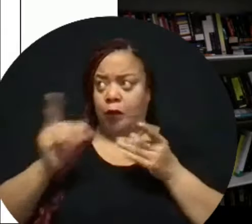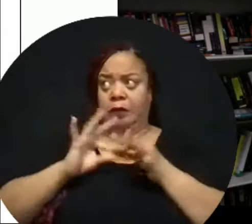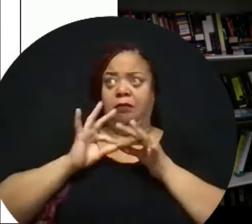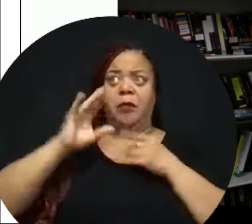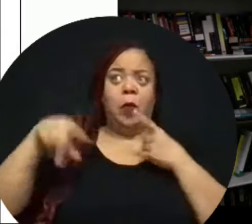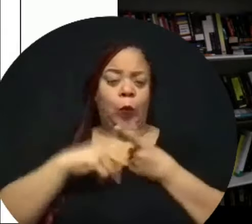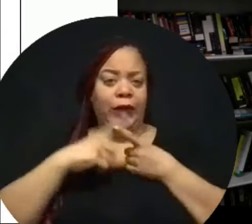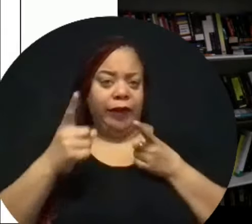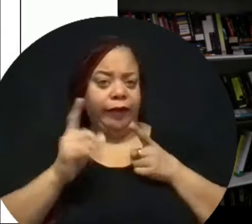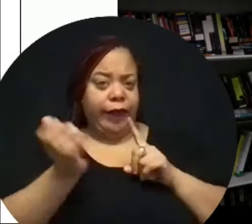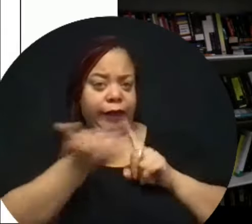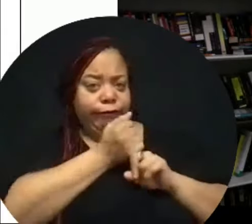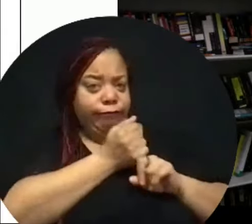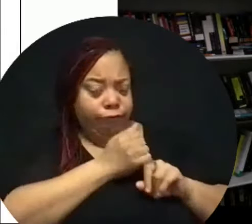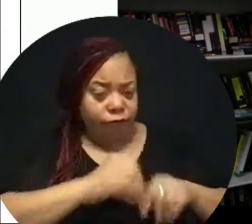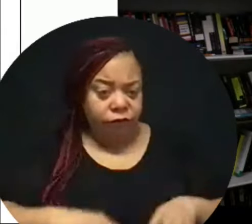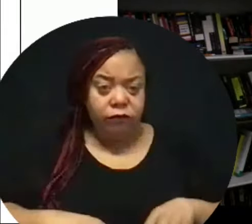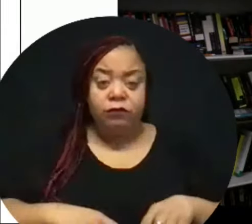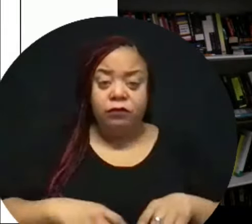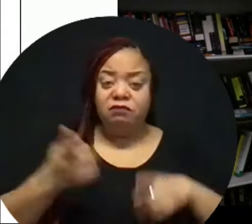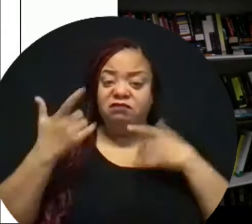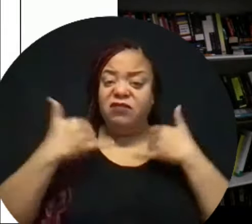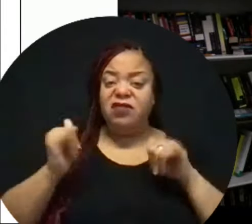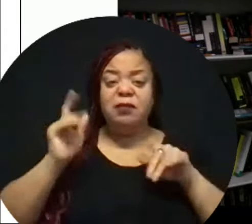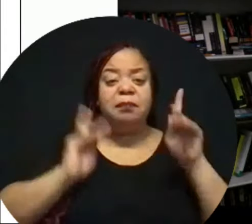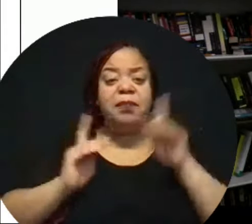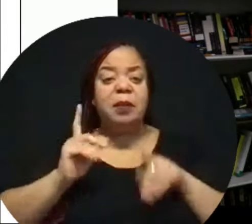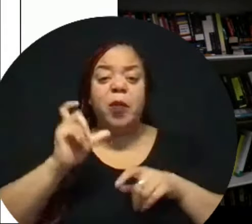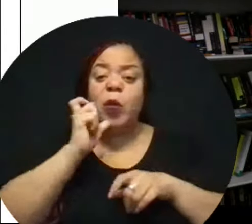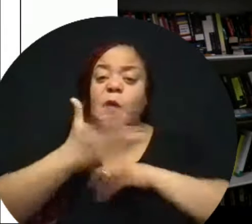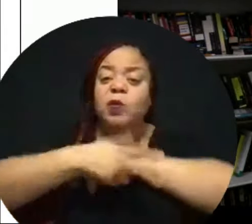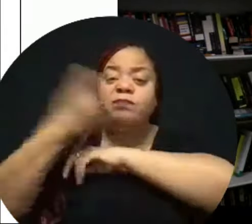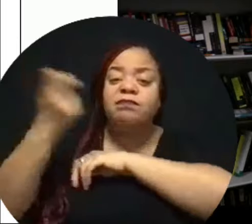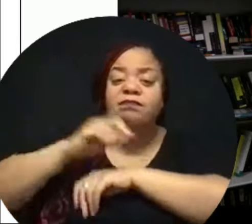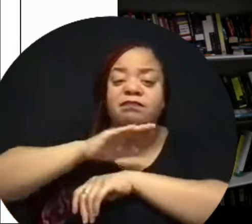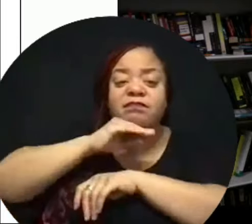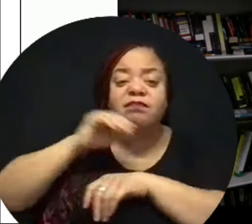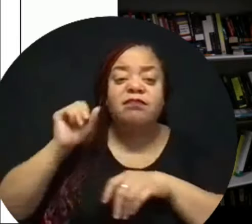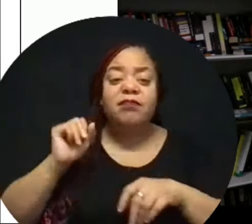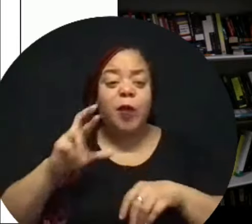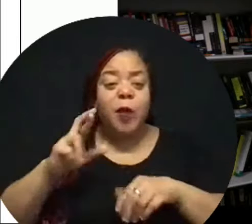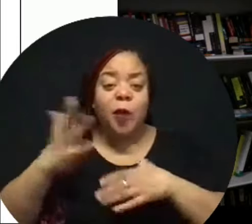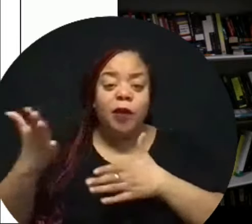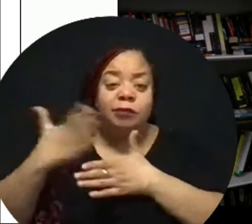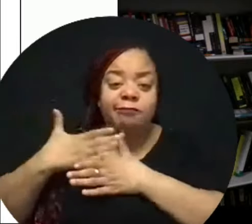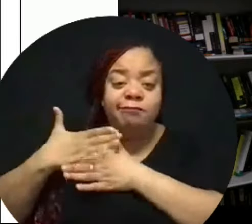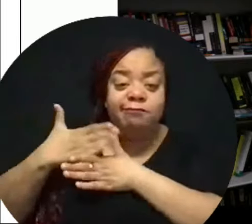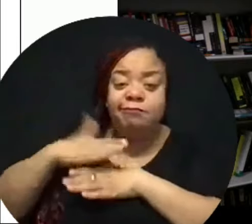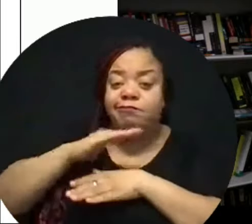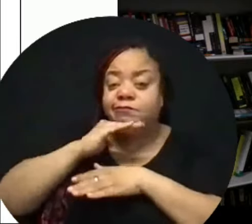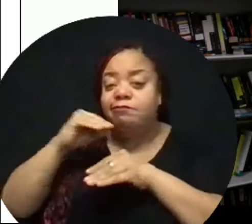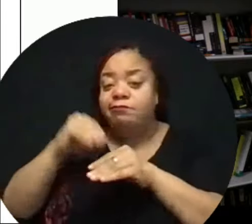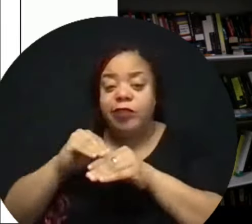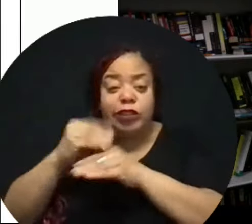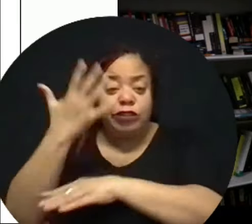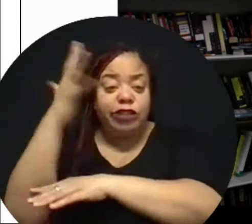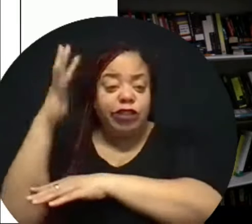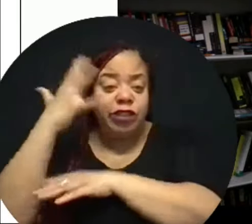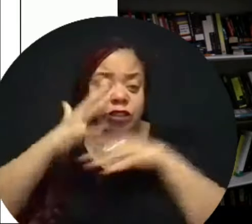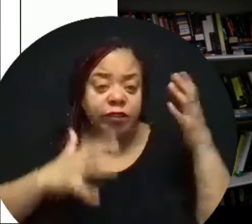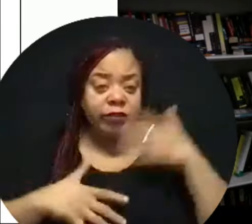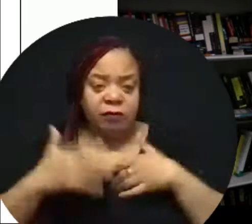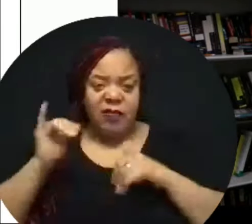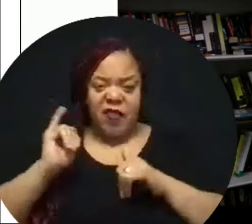plantation's logics are about where people should be and what they should eat and when and all those other things. But I think also a kind of